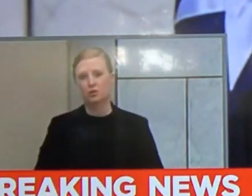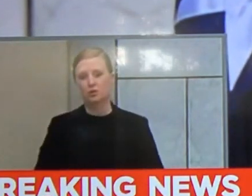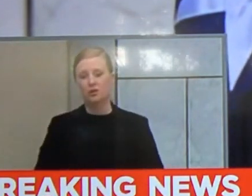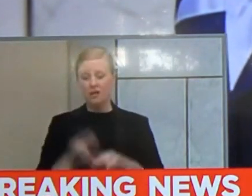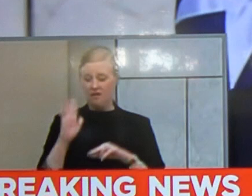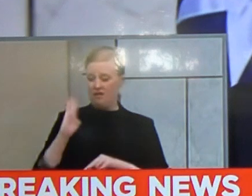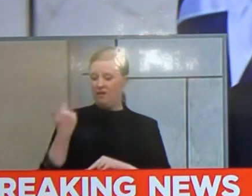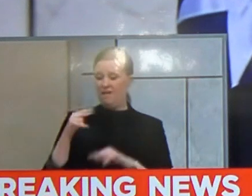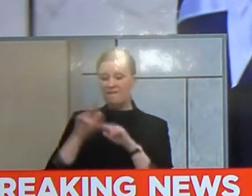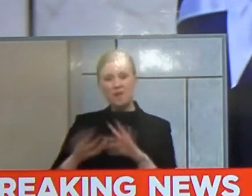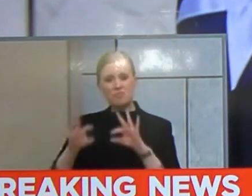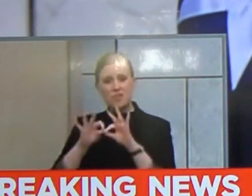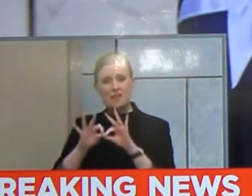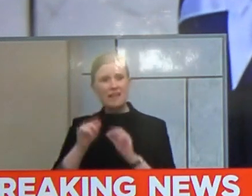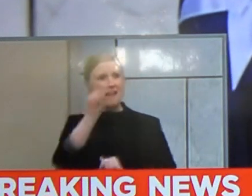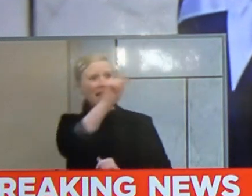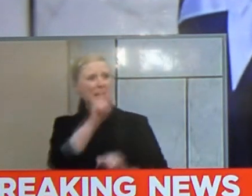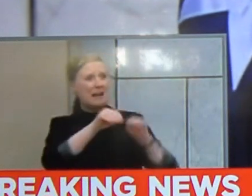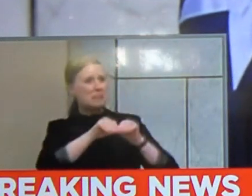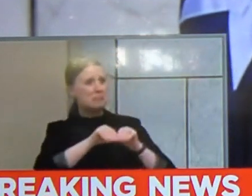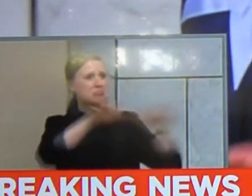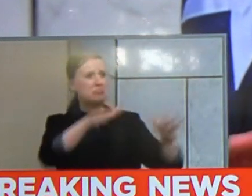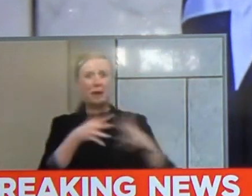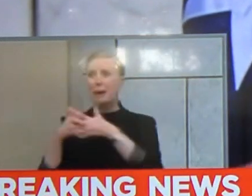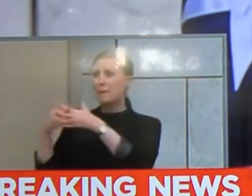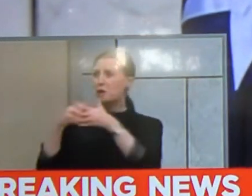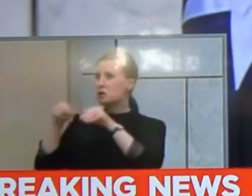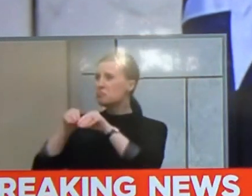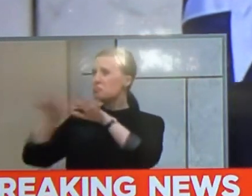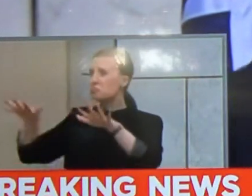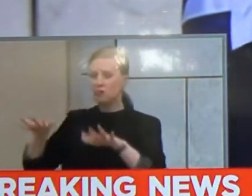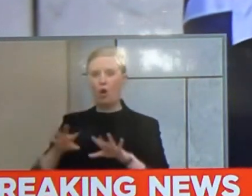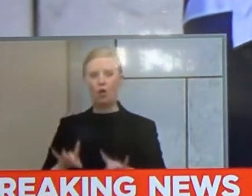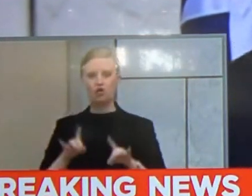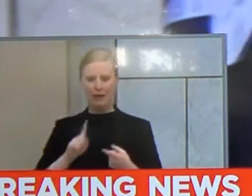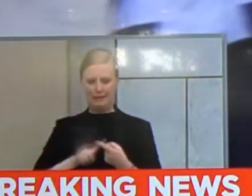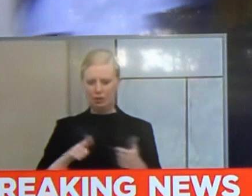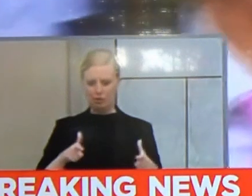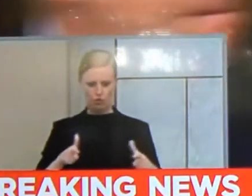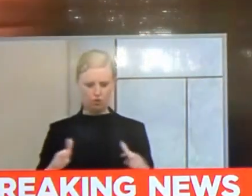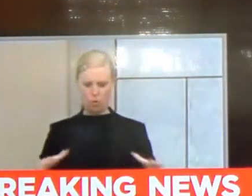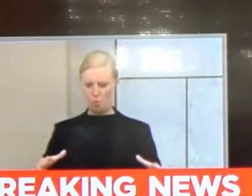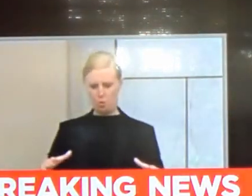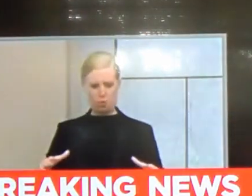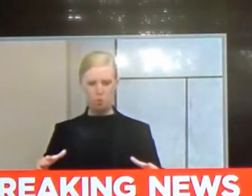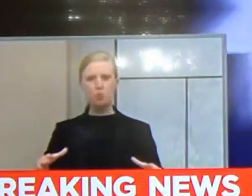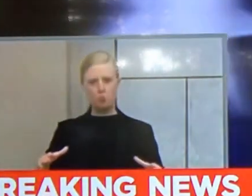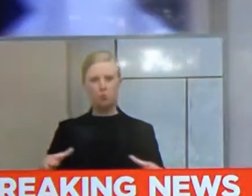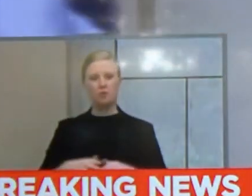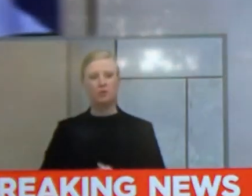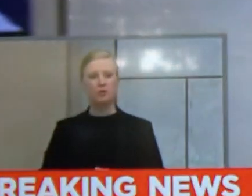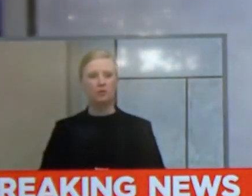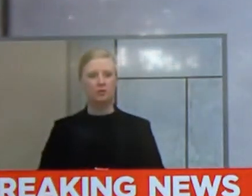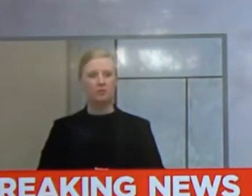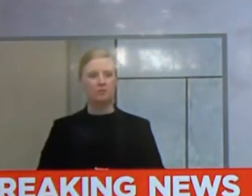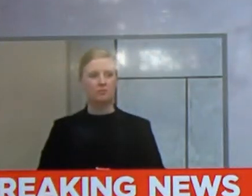and the US. We are on top of our cases, but we still have a long way to go. Thank you, Brendan.